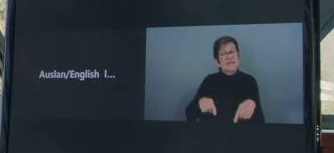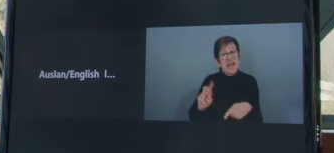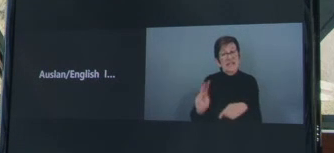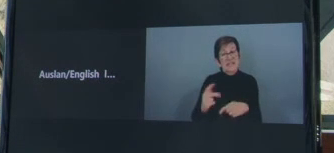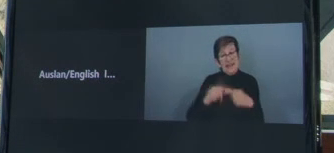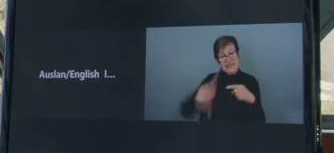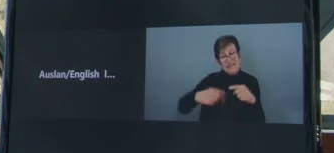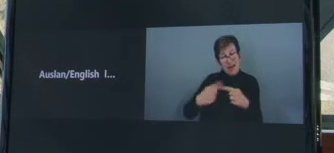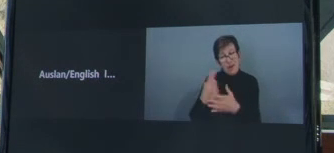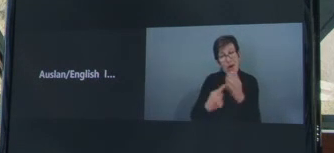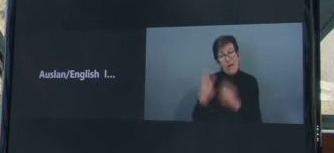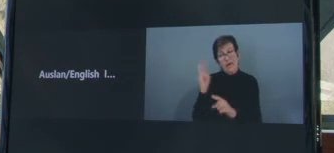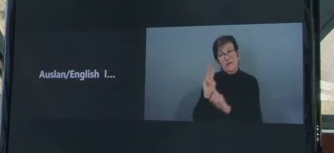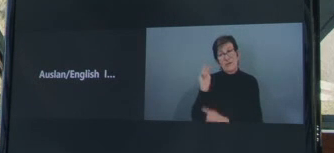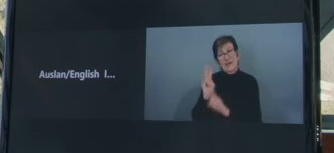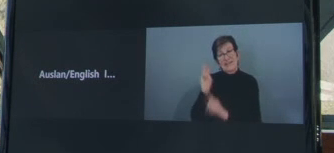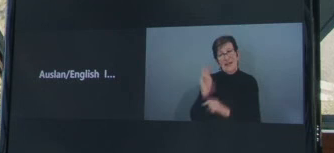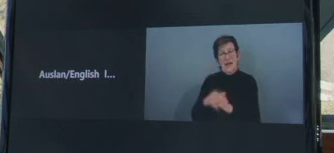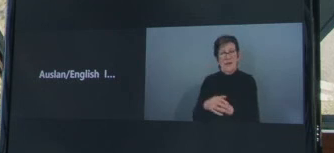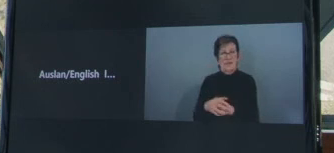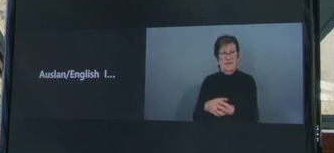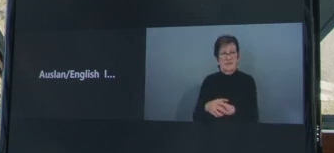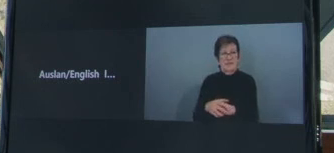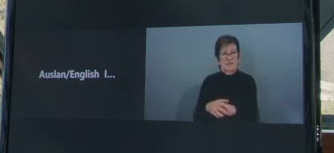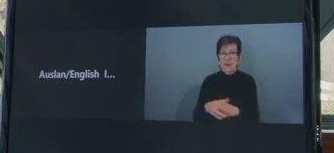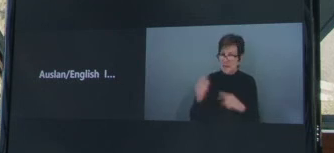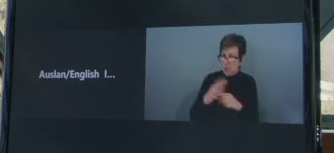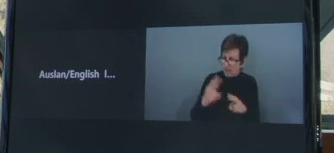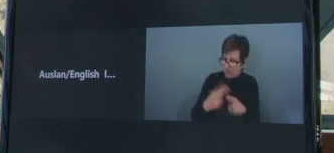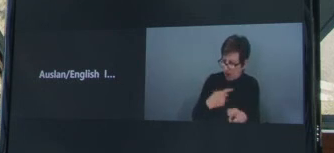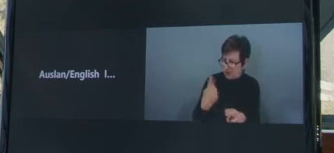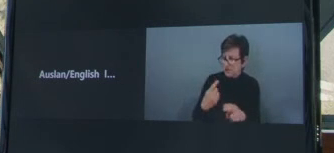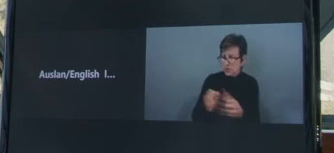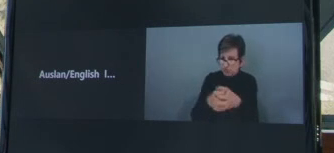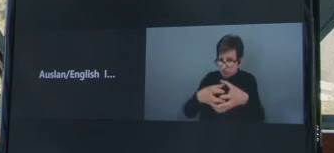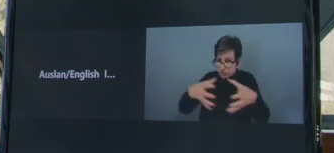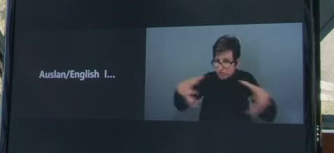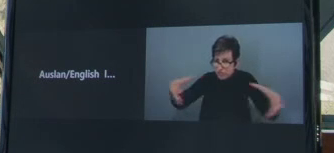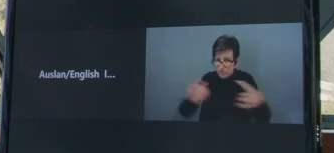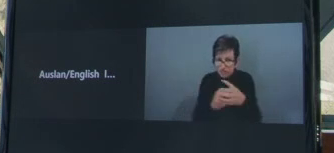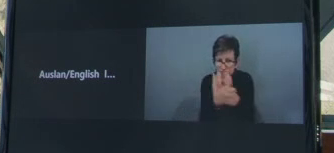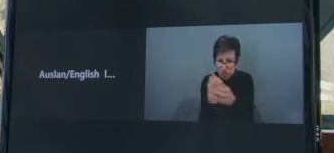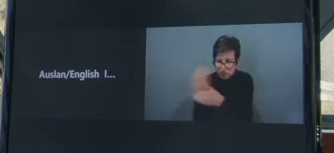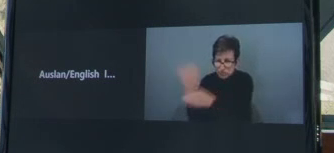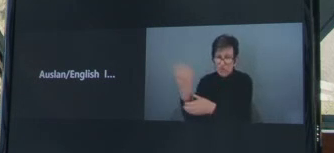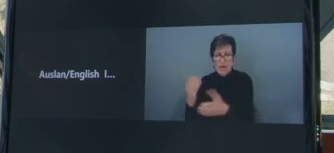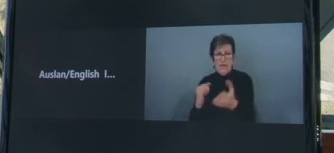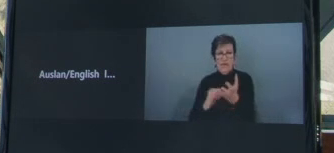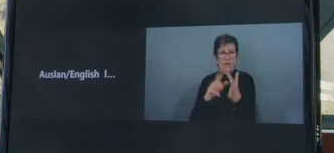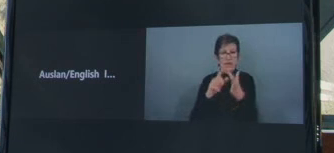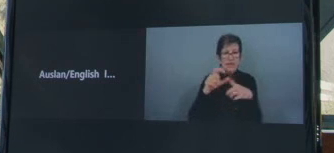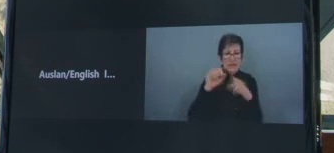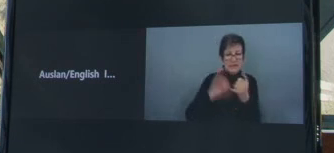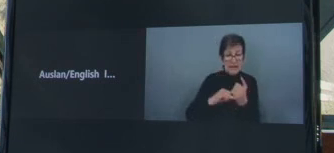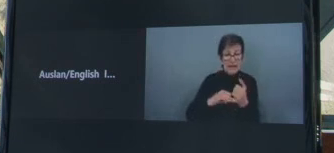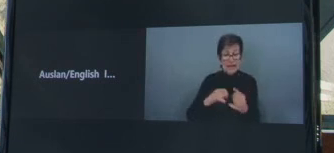For us, it's incredibly important to scale up this production. So these seeds are actually going to be studied